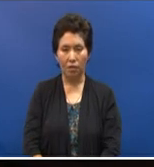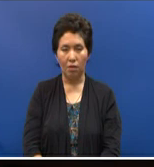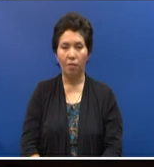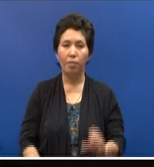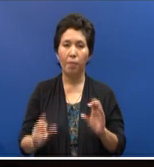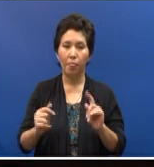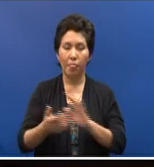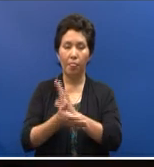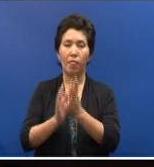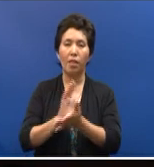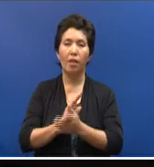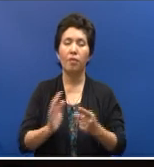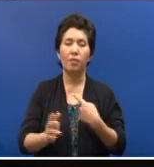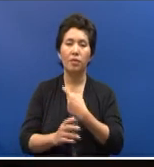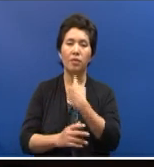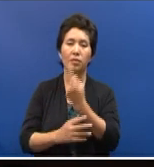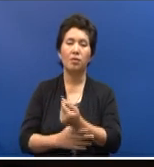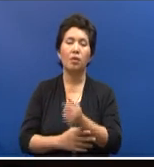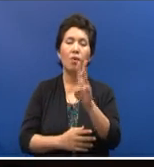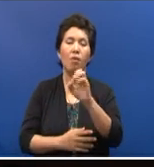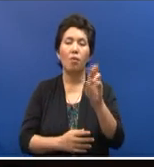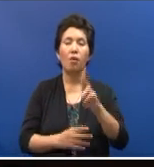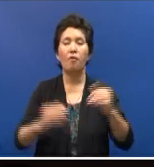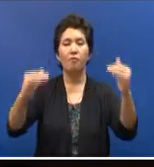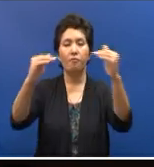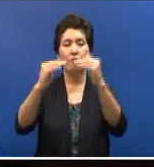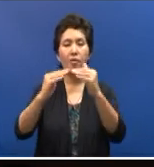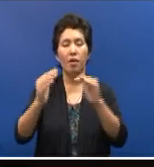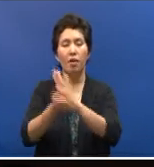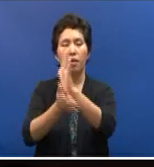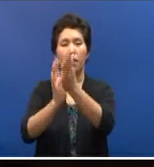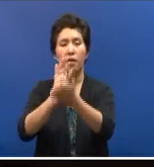Okay, so when we say warfare as